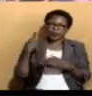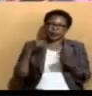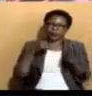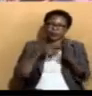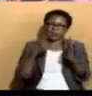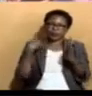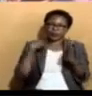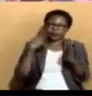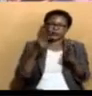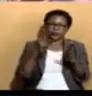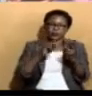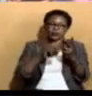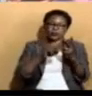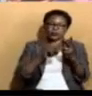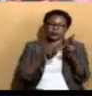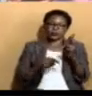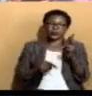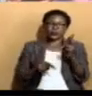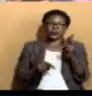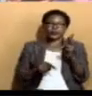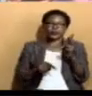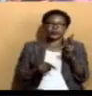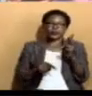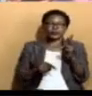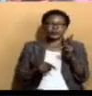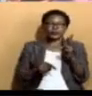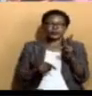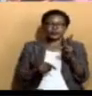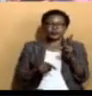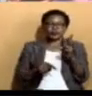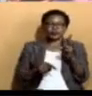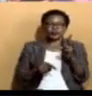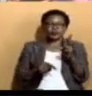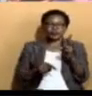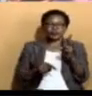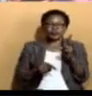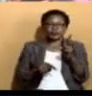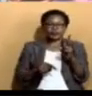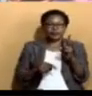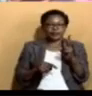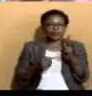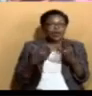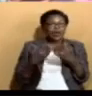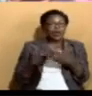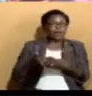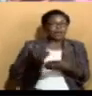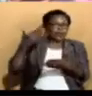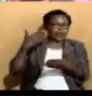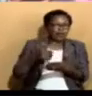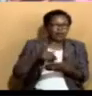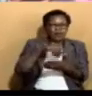think I will be on my way, is that there existed a case in REM.